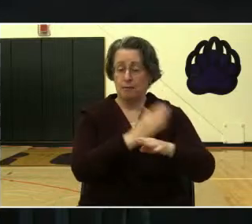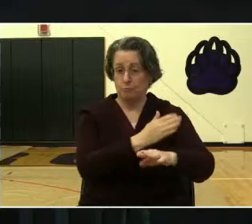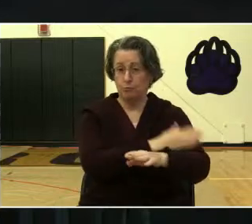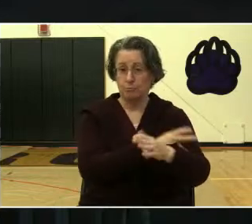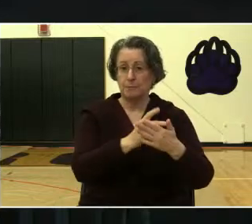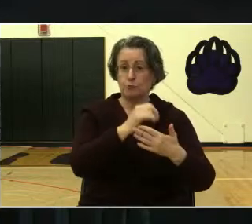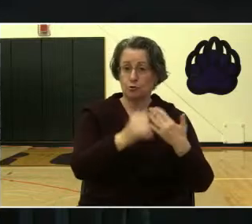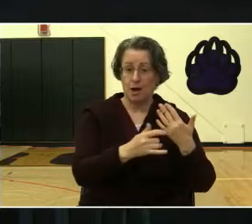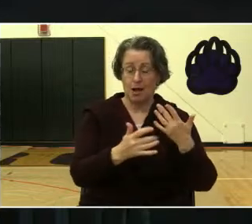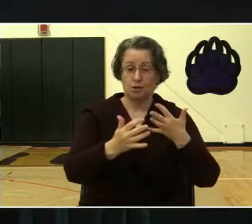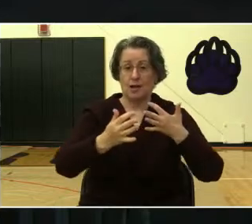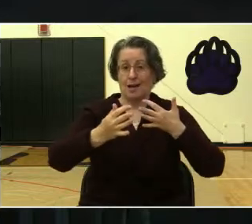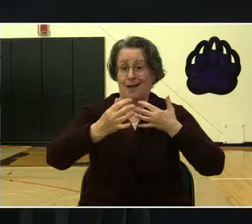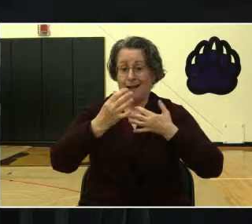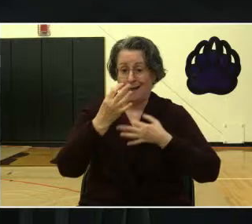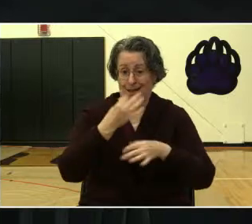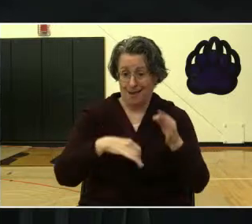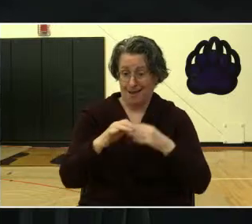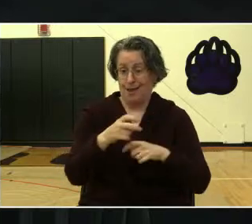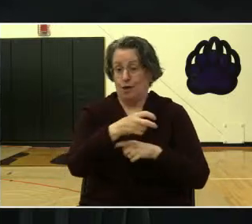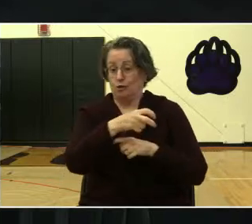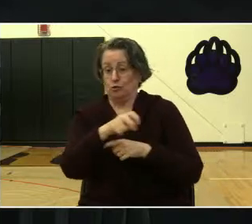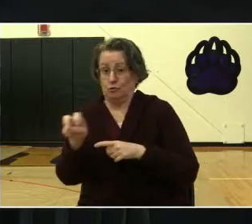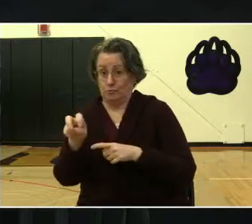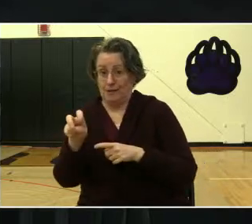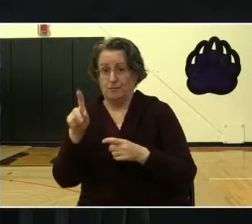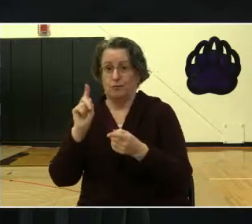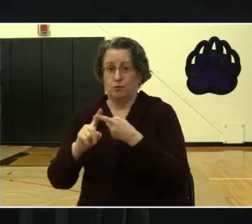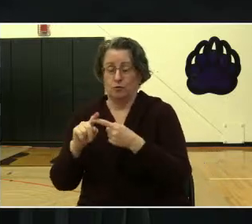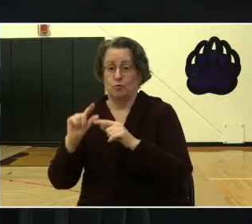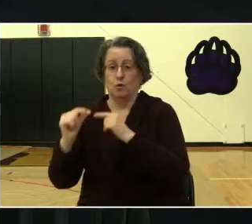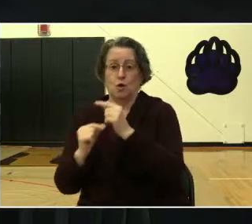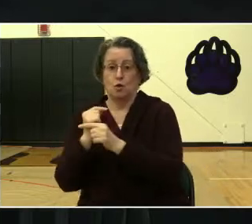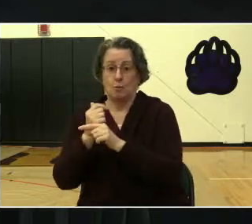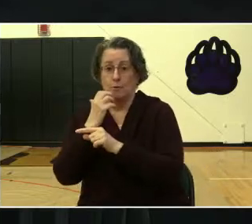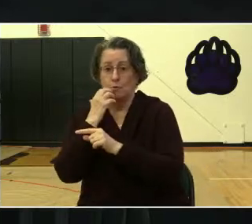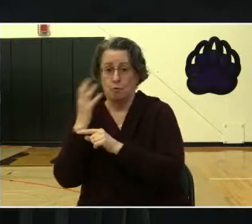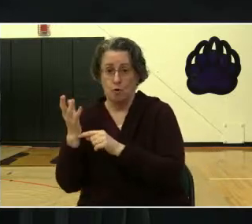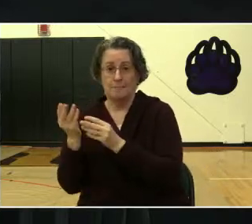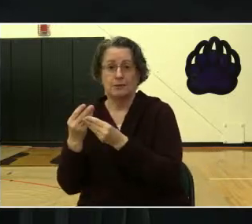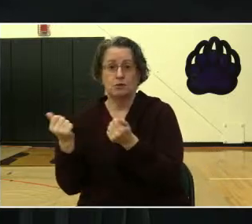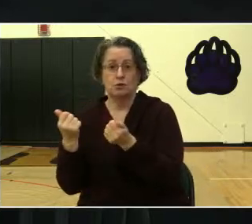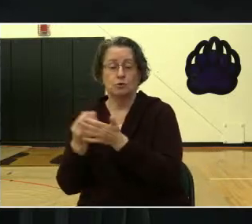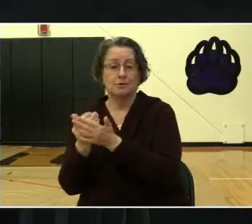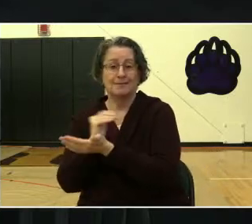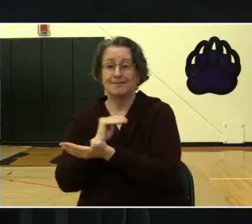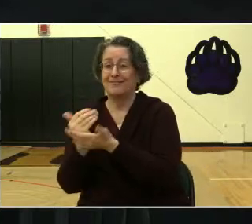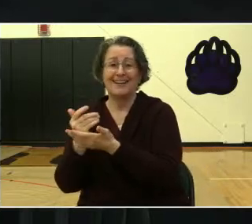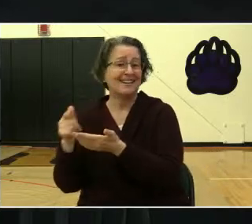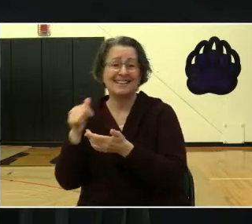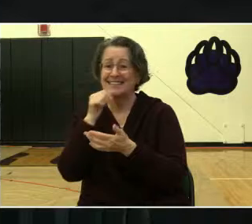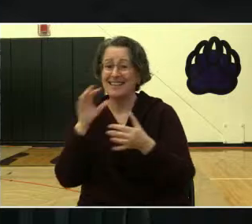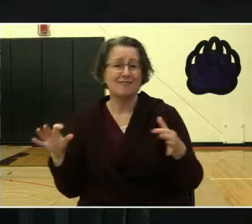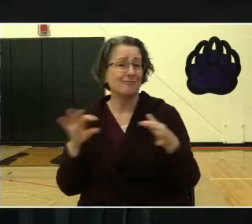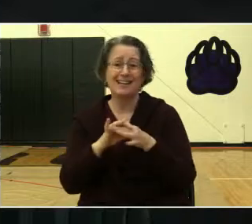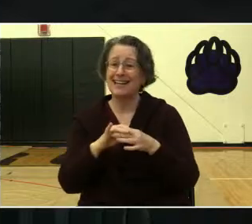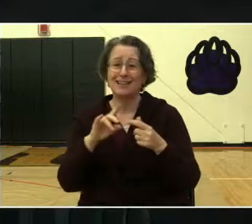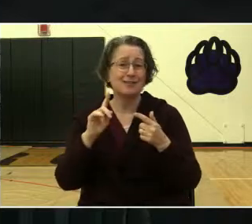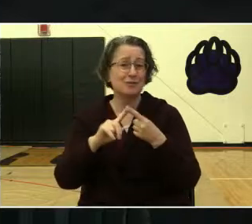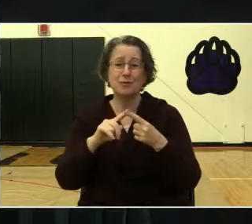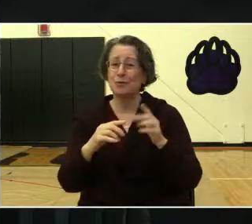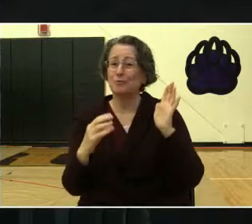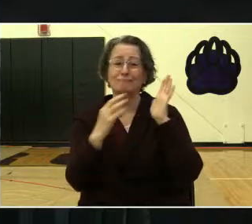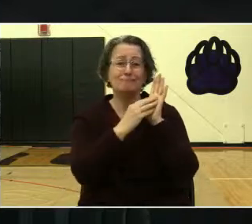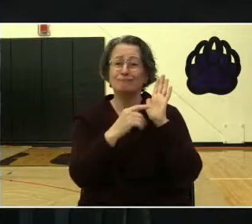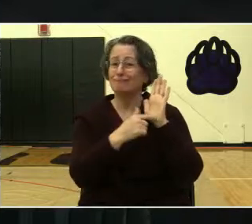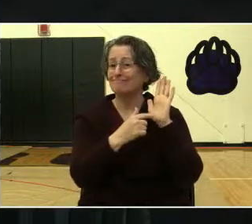to be transferred into the global warming Solutions fund is not a Germain Amendment there's been